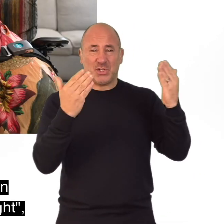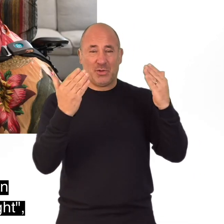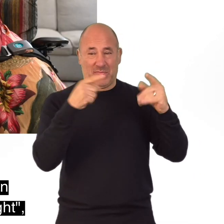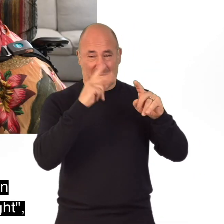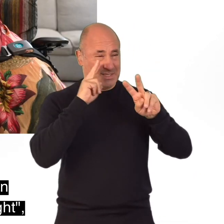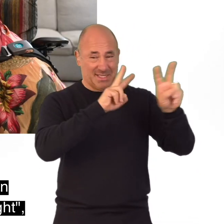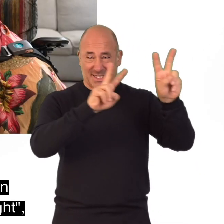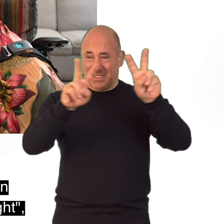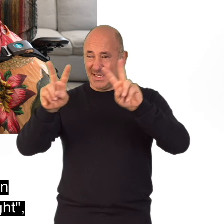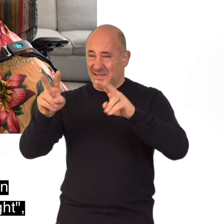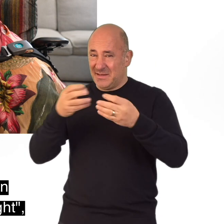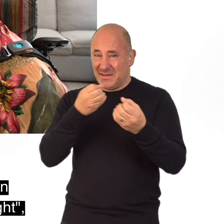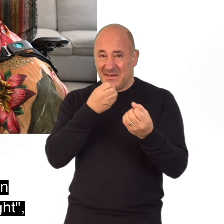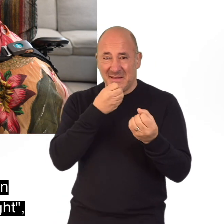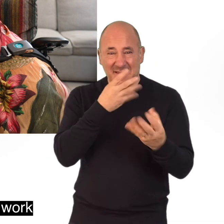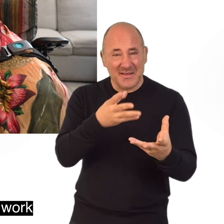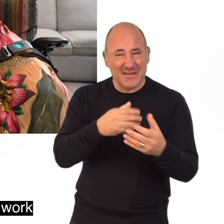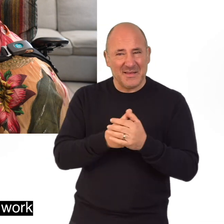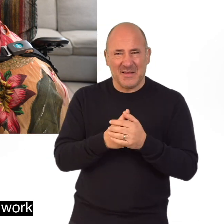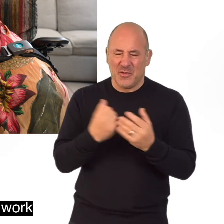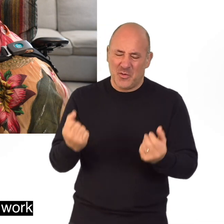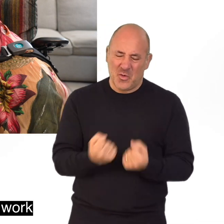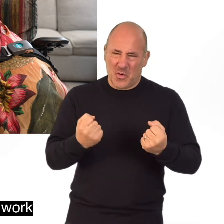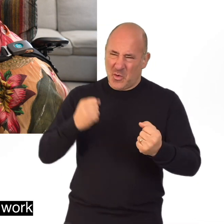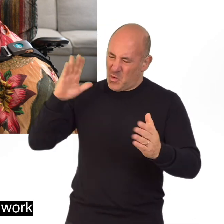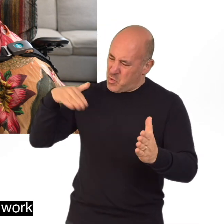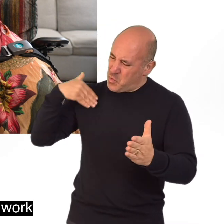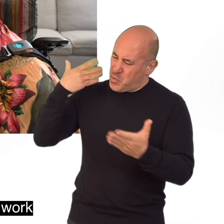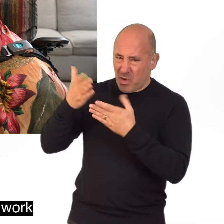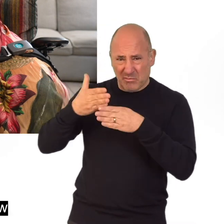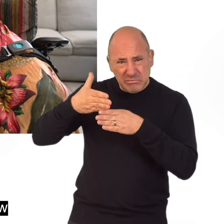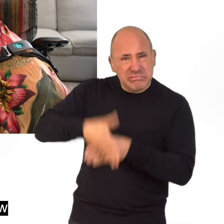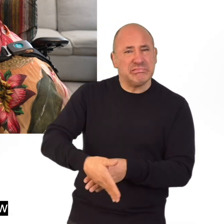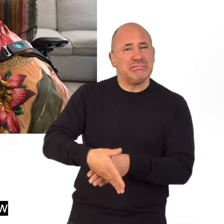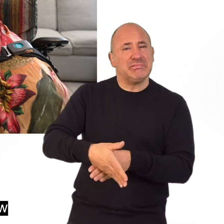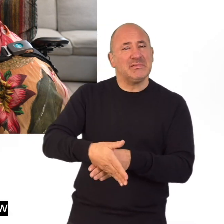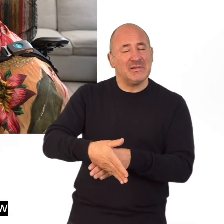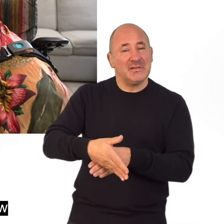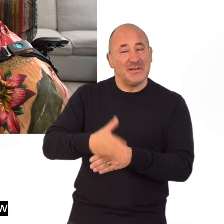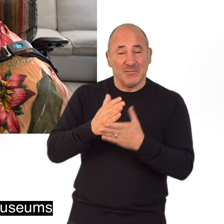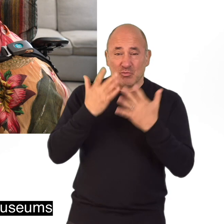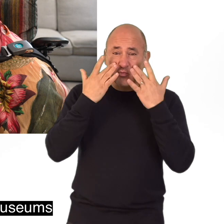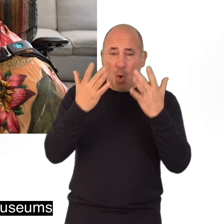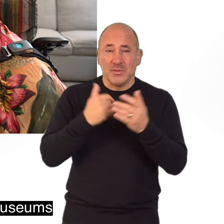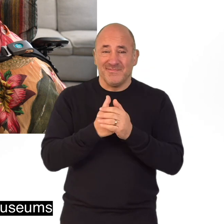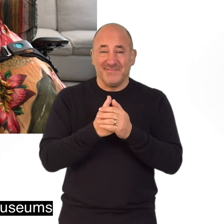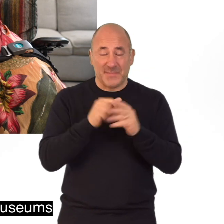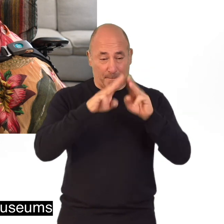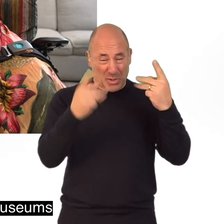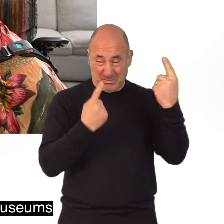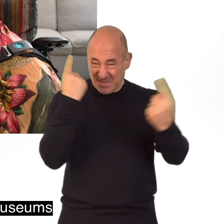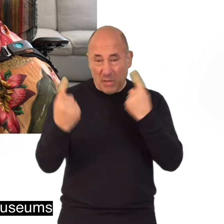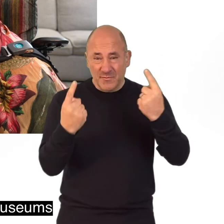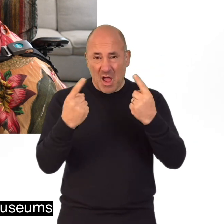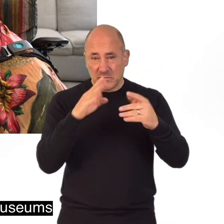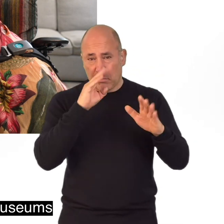today, Stored Out of Sight. It's been many months of work, and it really does show that actually